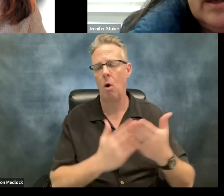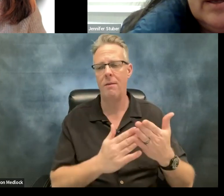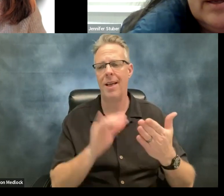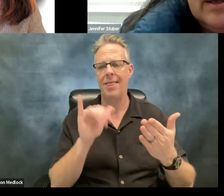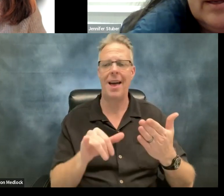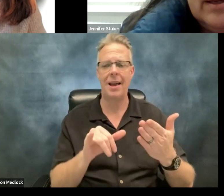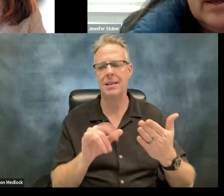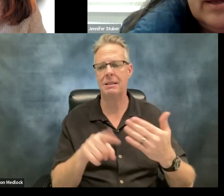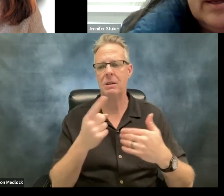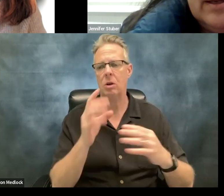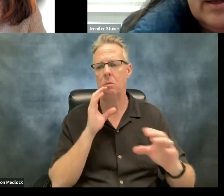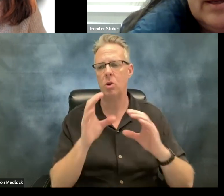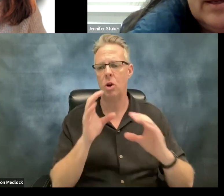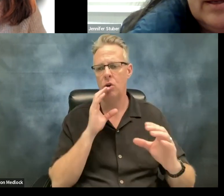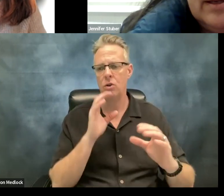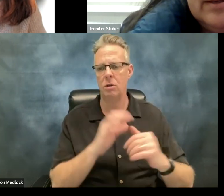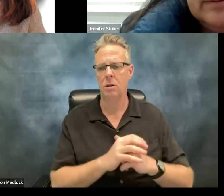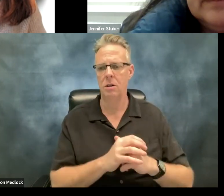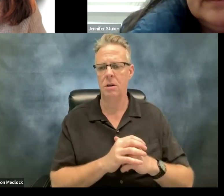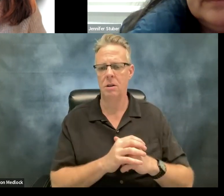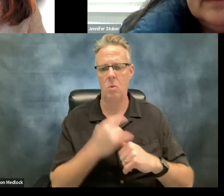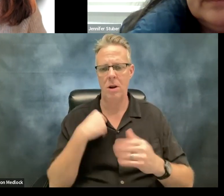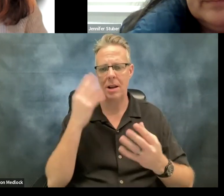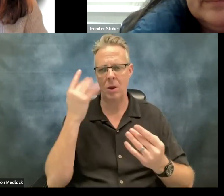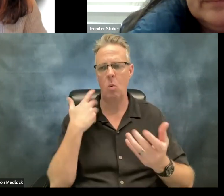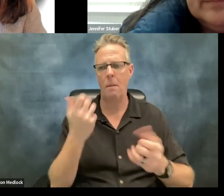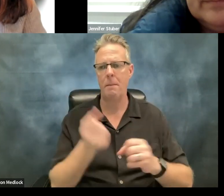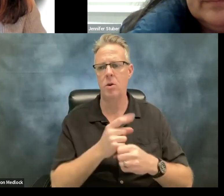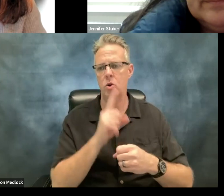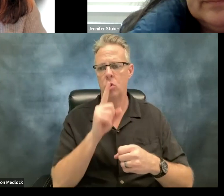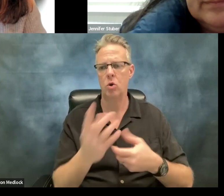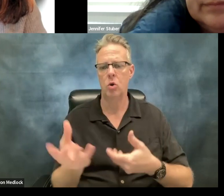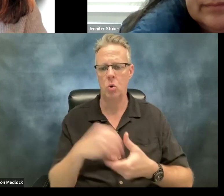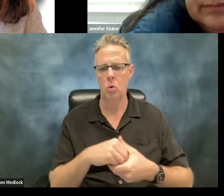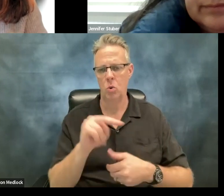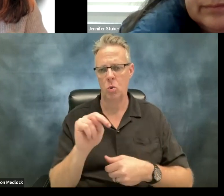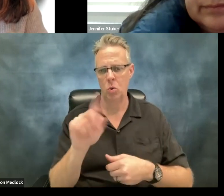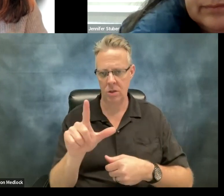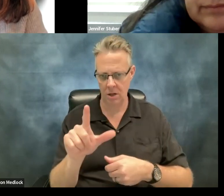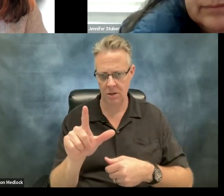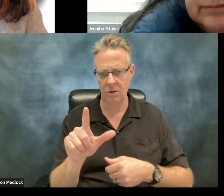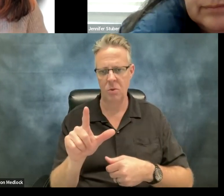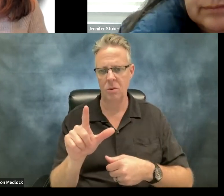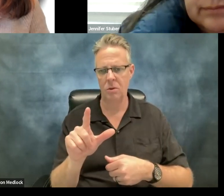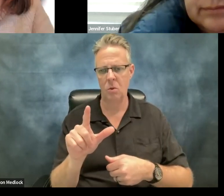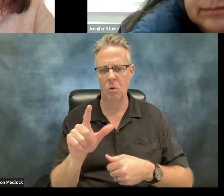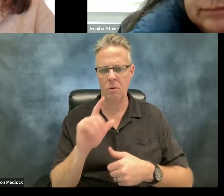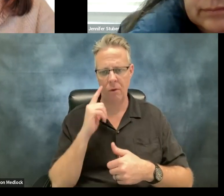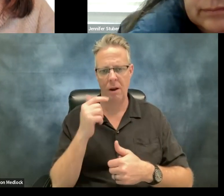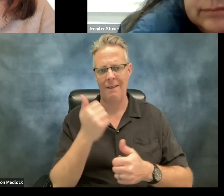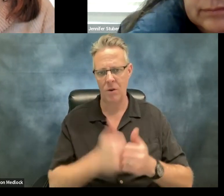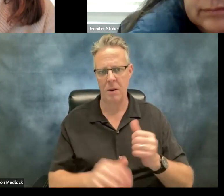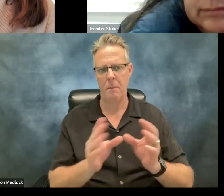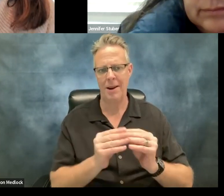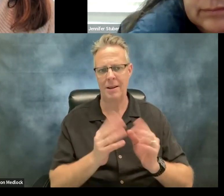sort of single communication. And our thinking was to include the newsletter with, every meeting